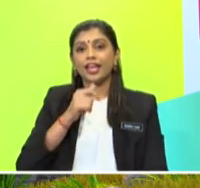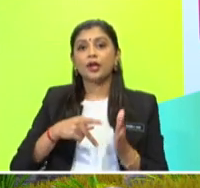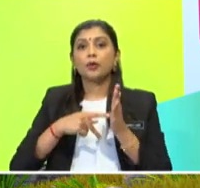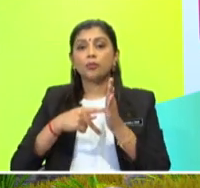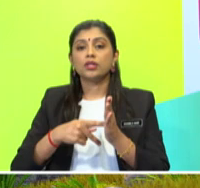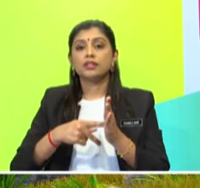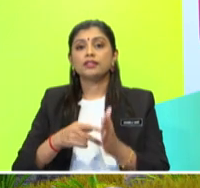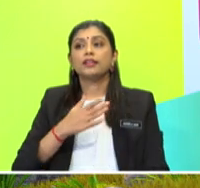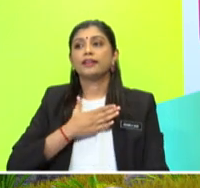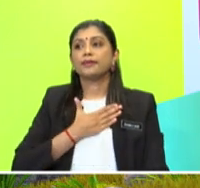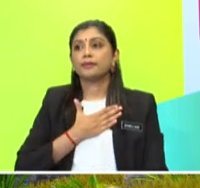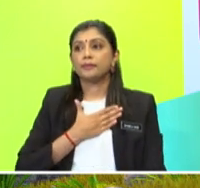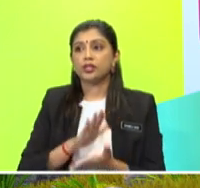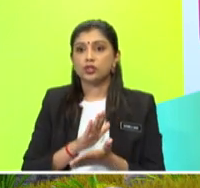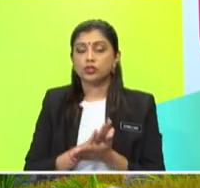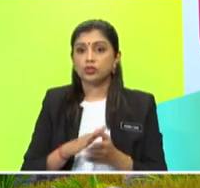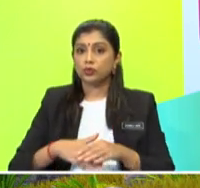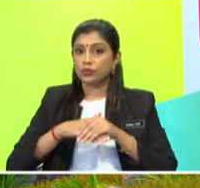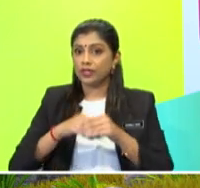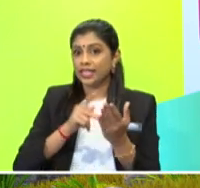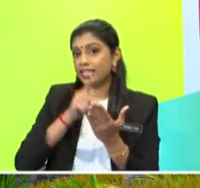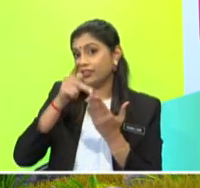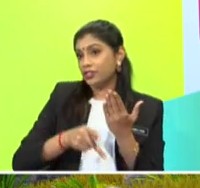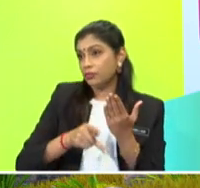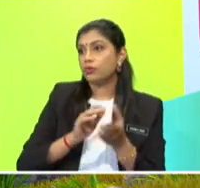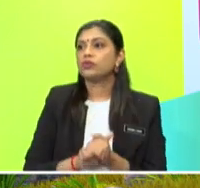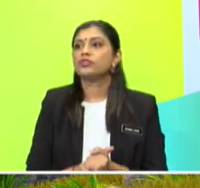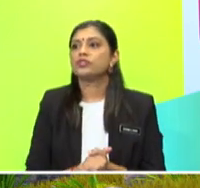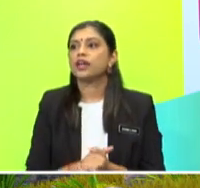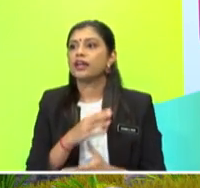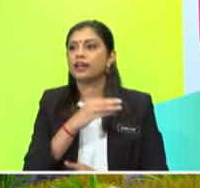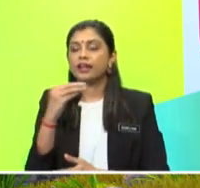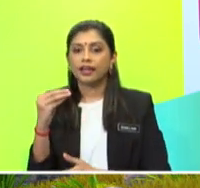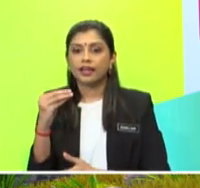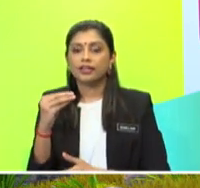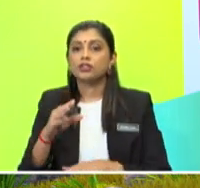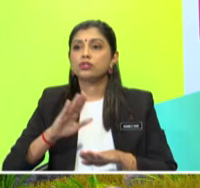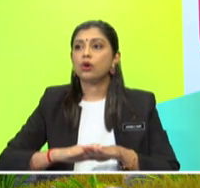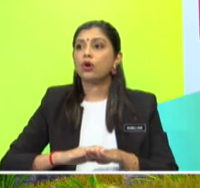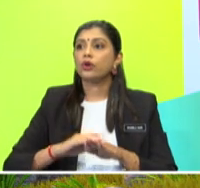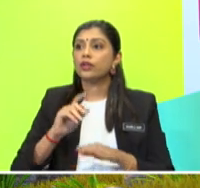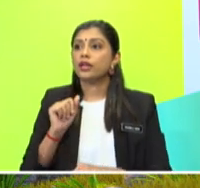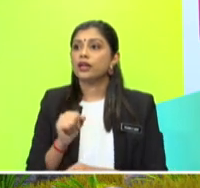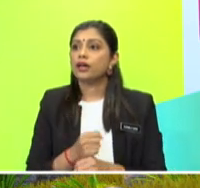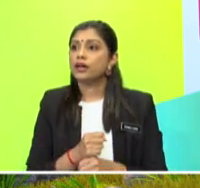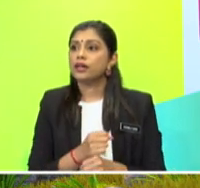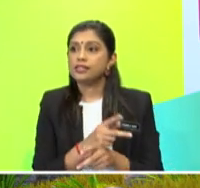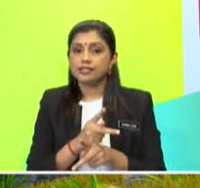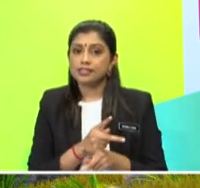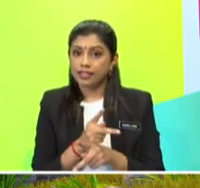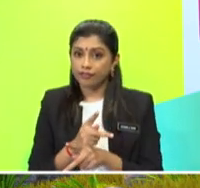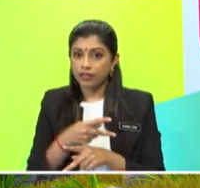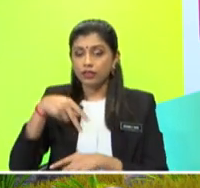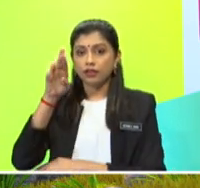on the safety precautions after the heavy flood we had last year in Shah Alam. I need your advice to make it a lively